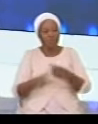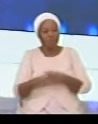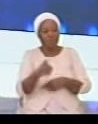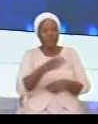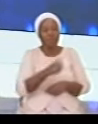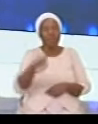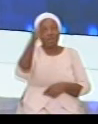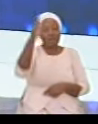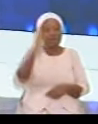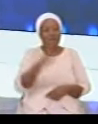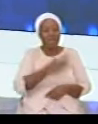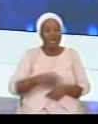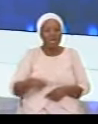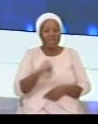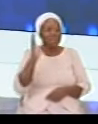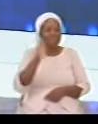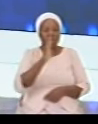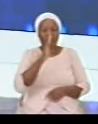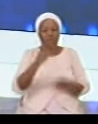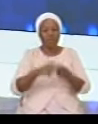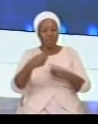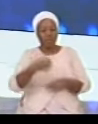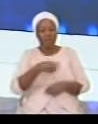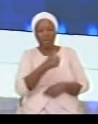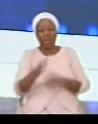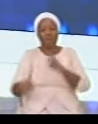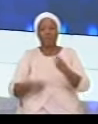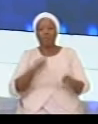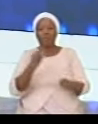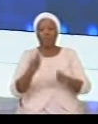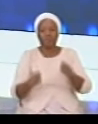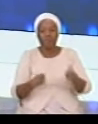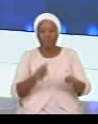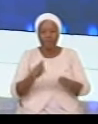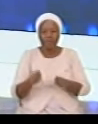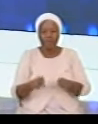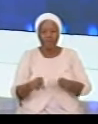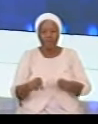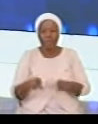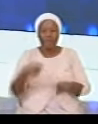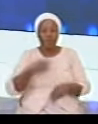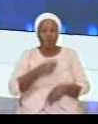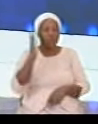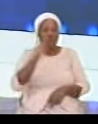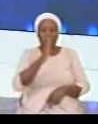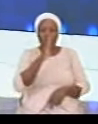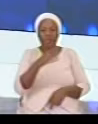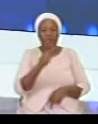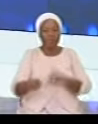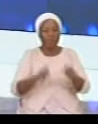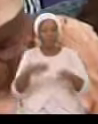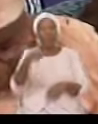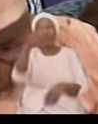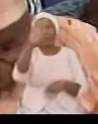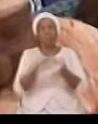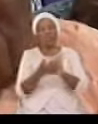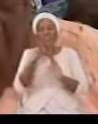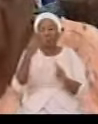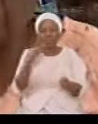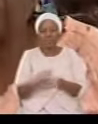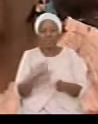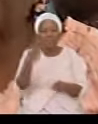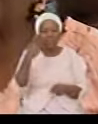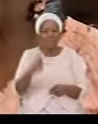God, and they shall be to me a people. Will be the people of God. Look